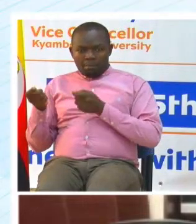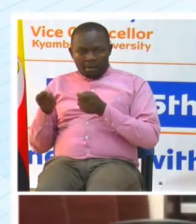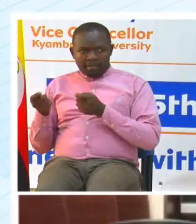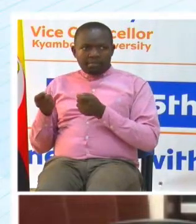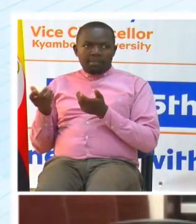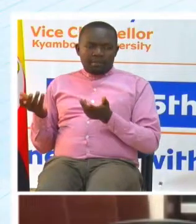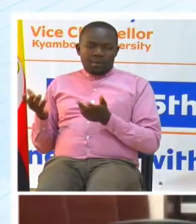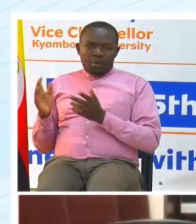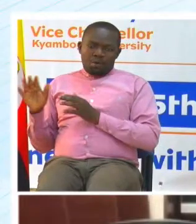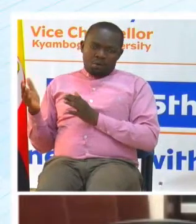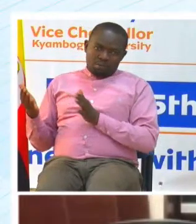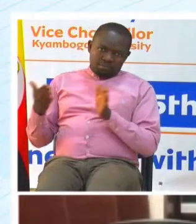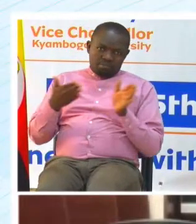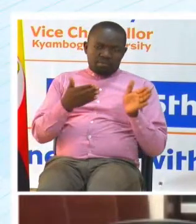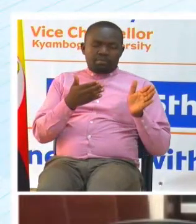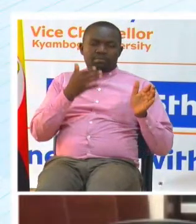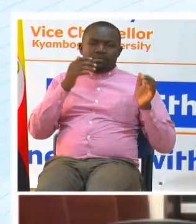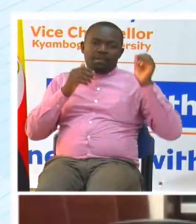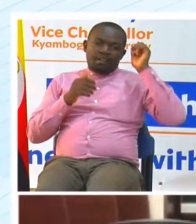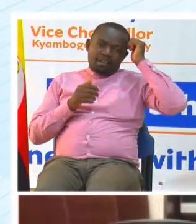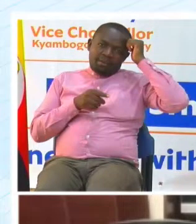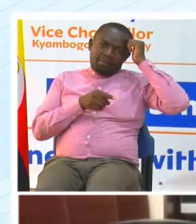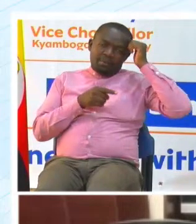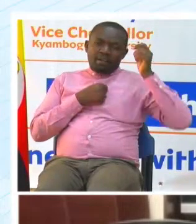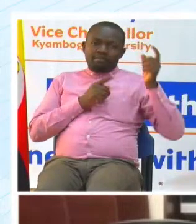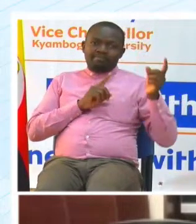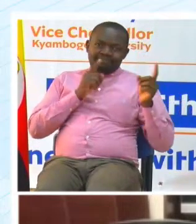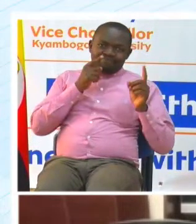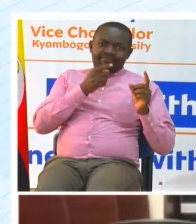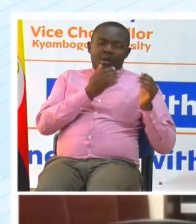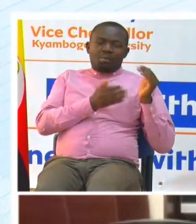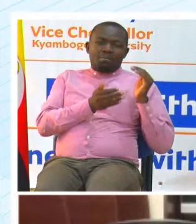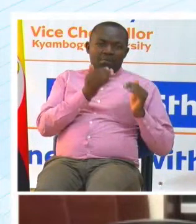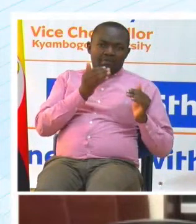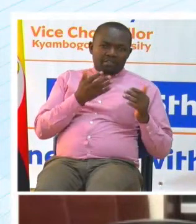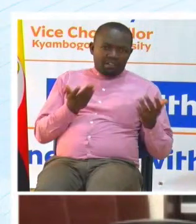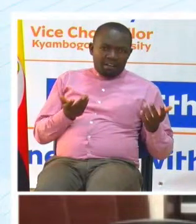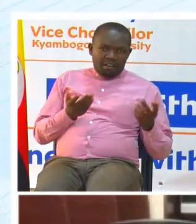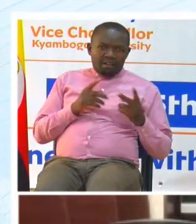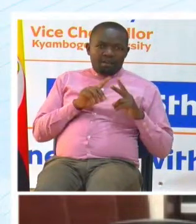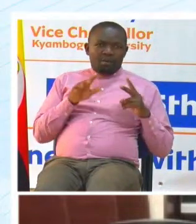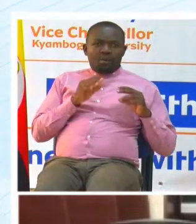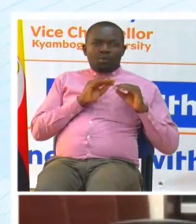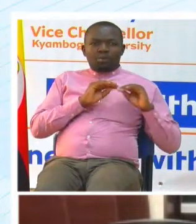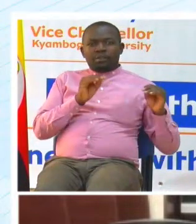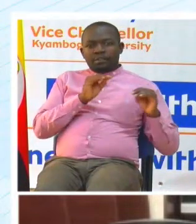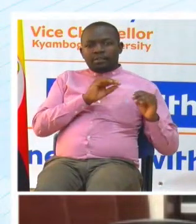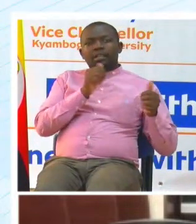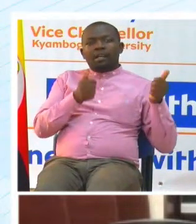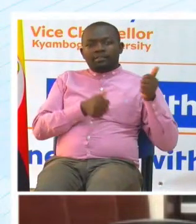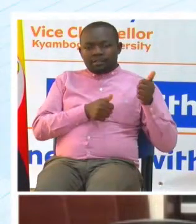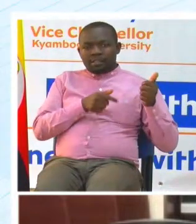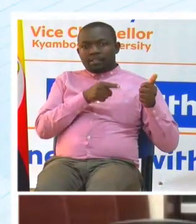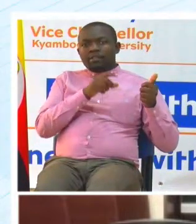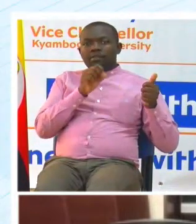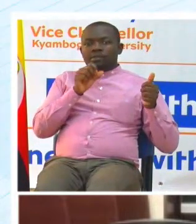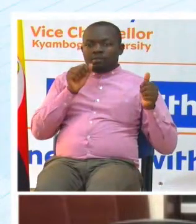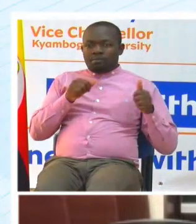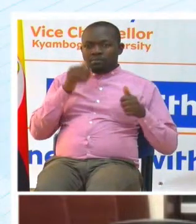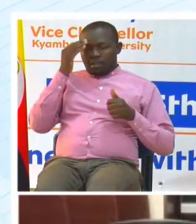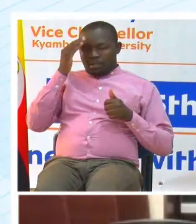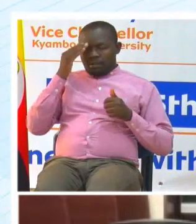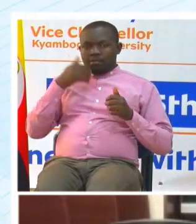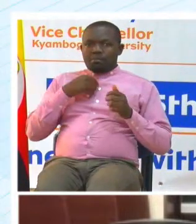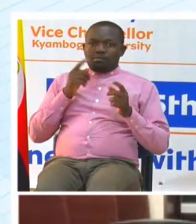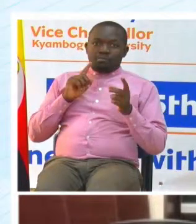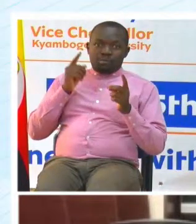or you're going into academia, being a professor, or being a teaching assistant, all of that. So you have to know your long-term goal